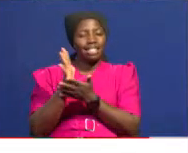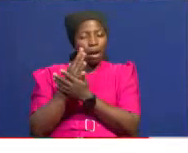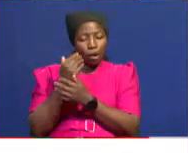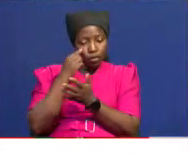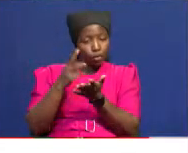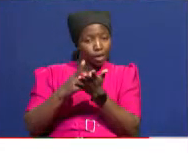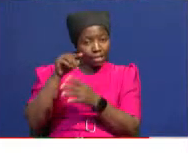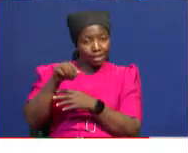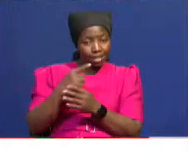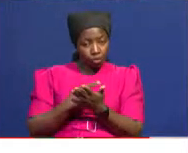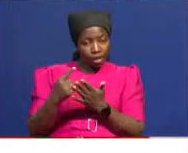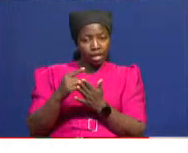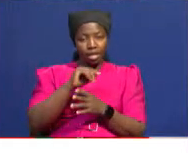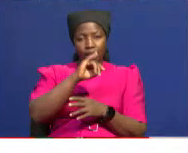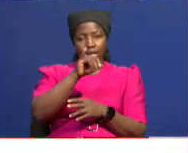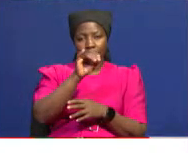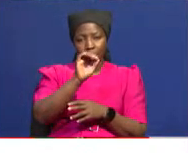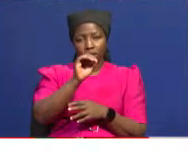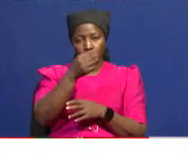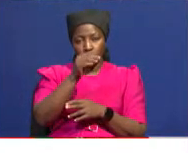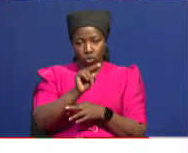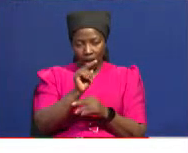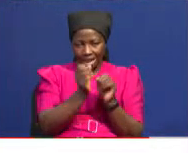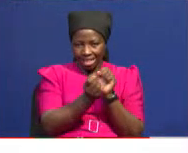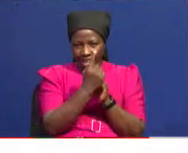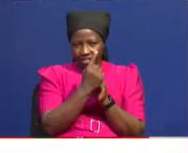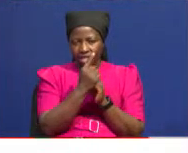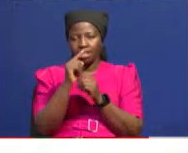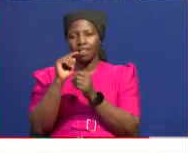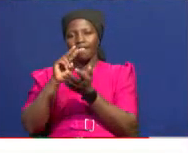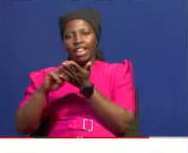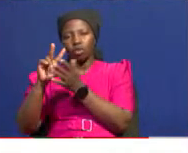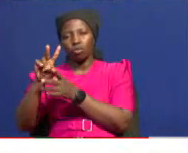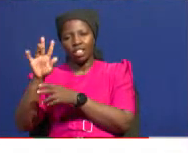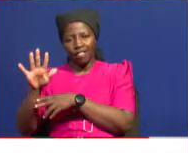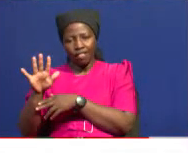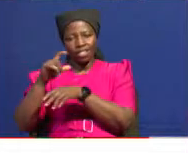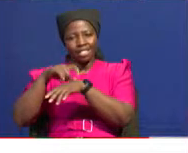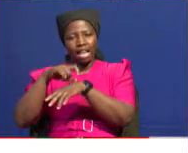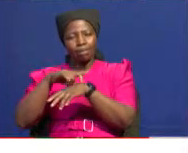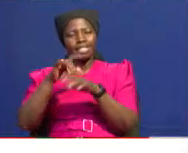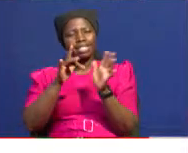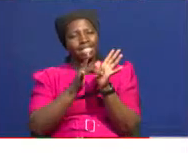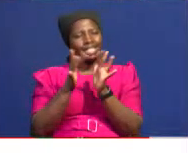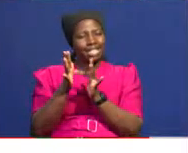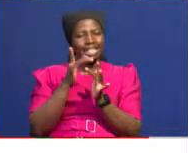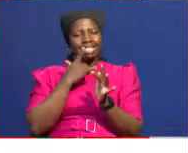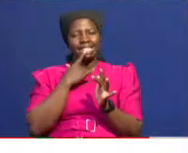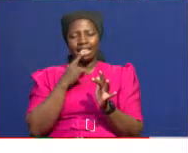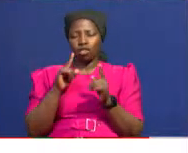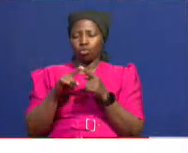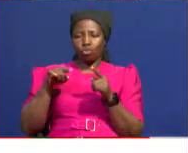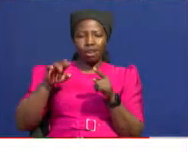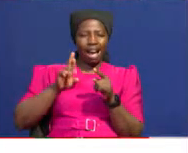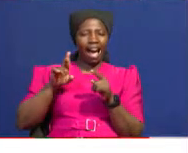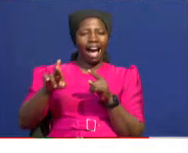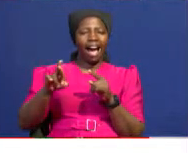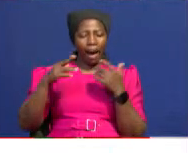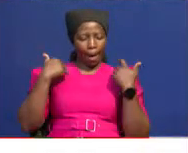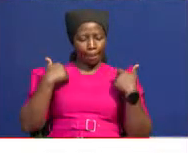John 11:25, where Jesus said to her, "I am the resurrection and the